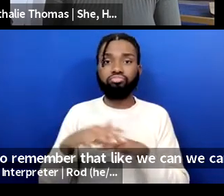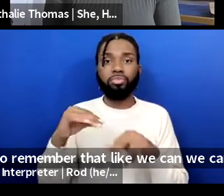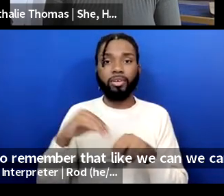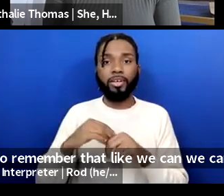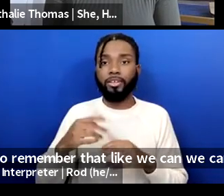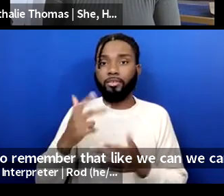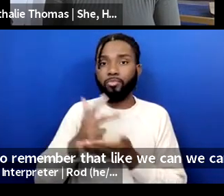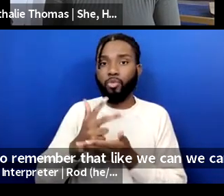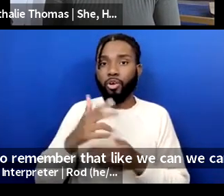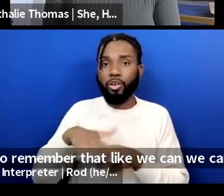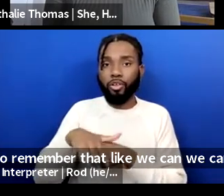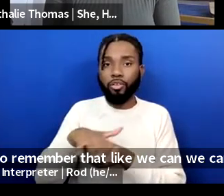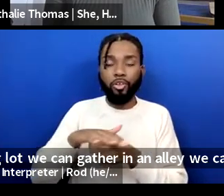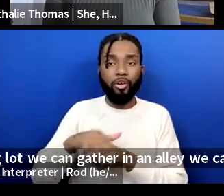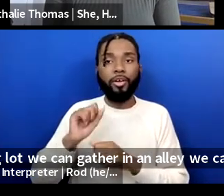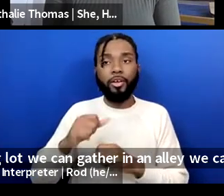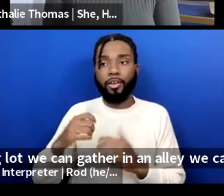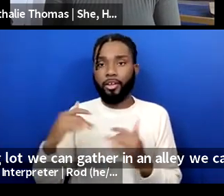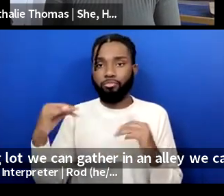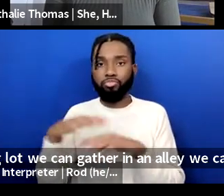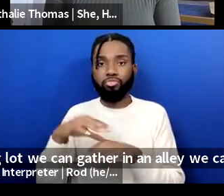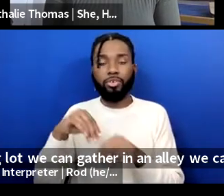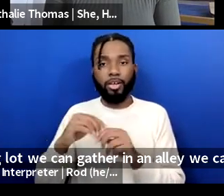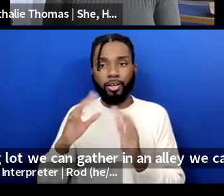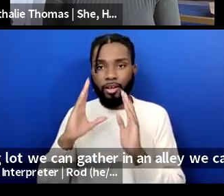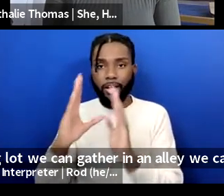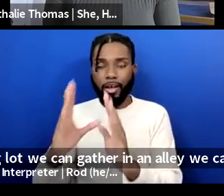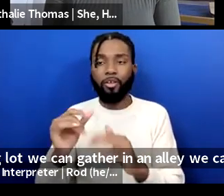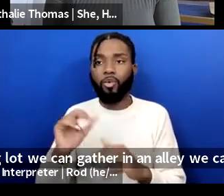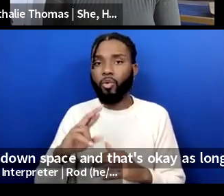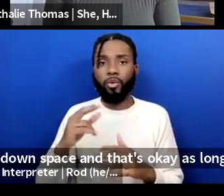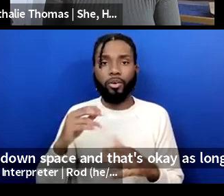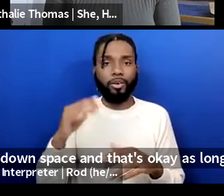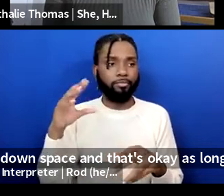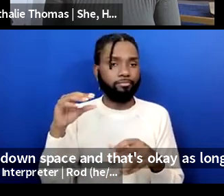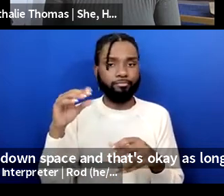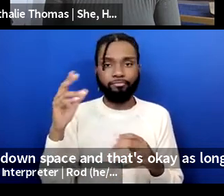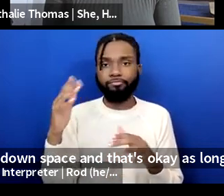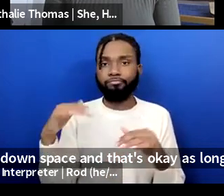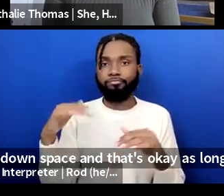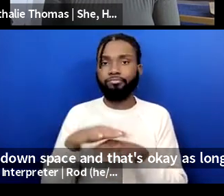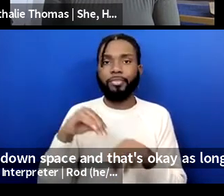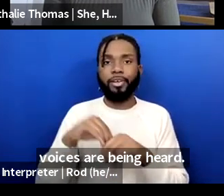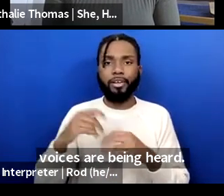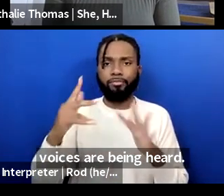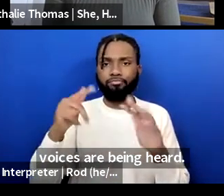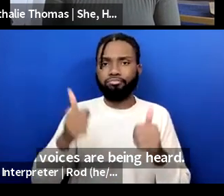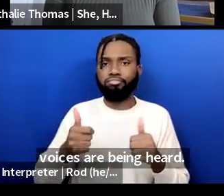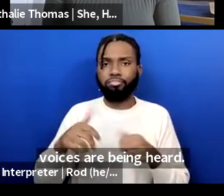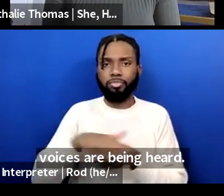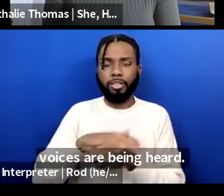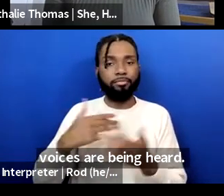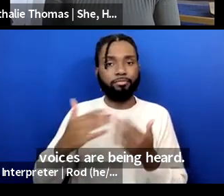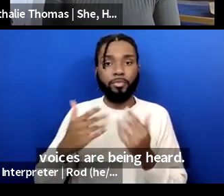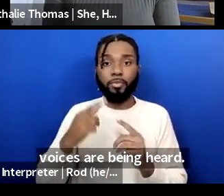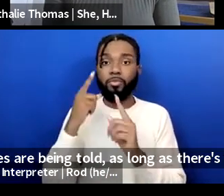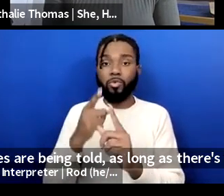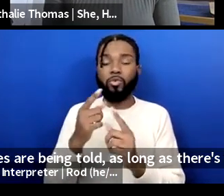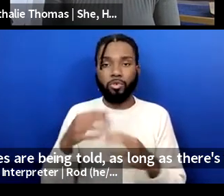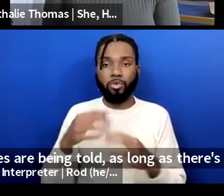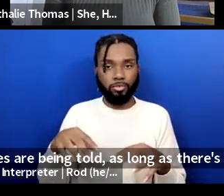gather in a rundown space, and that's okay as long as the voices are being heard, as long as the stories are being told, as long as there's